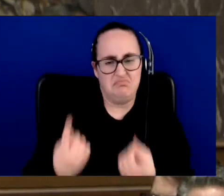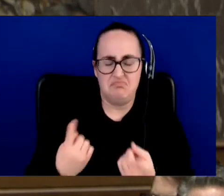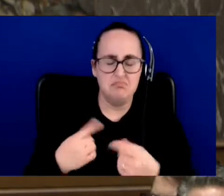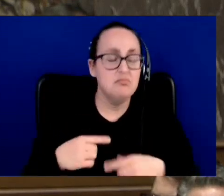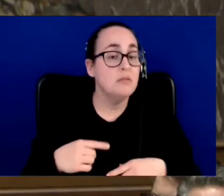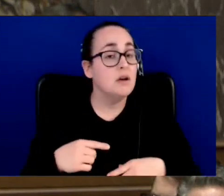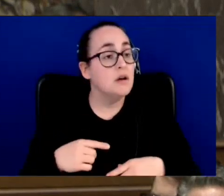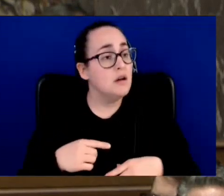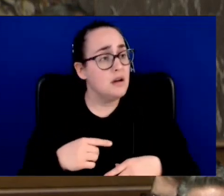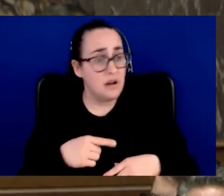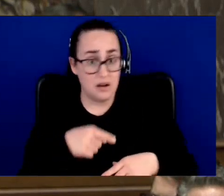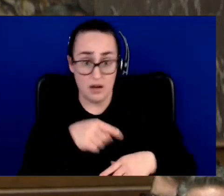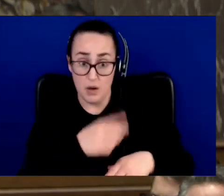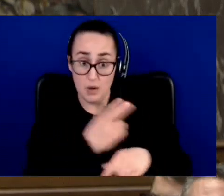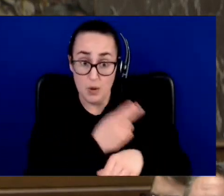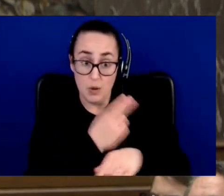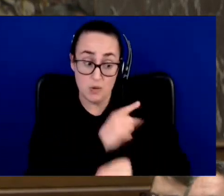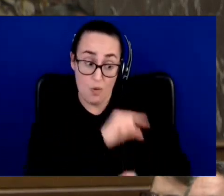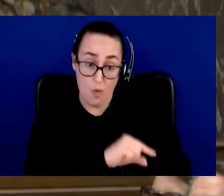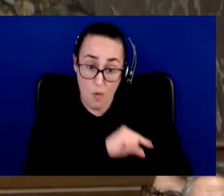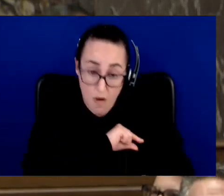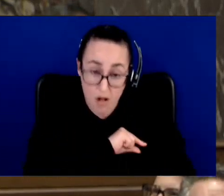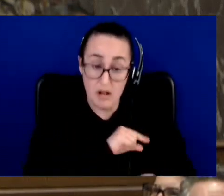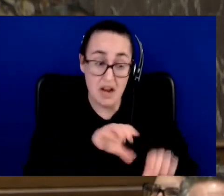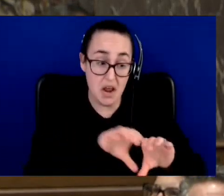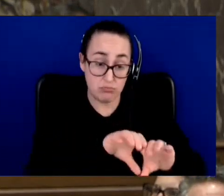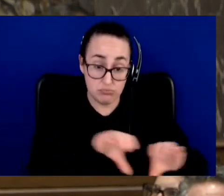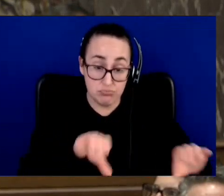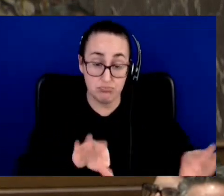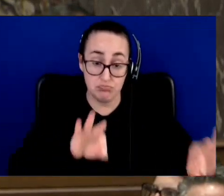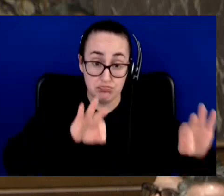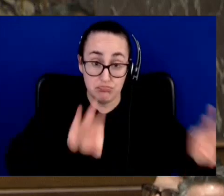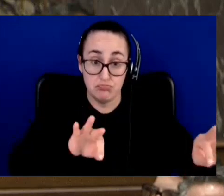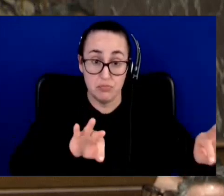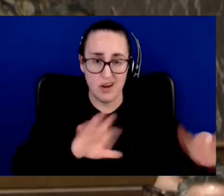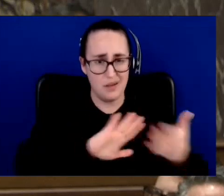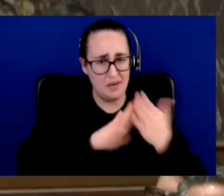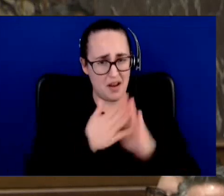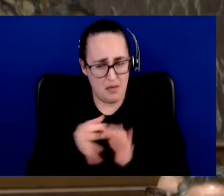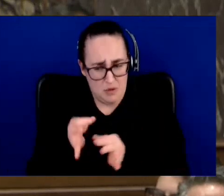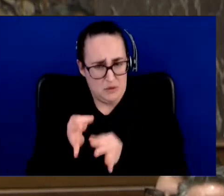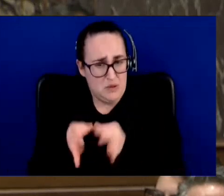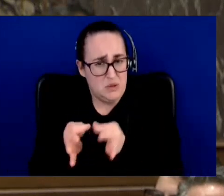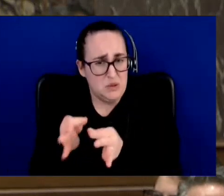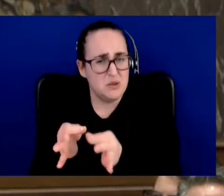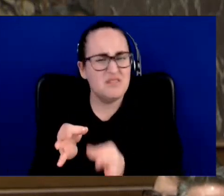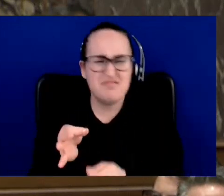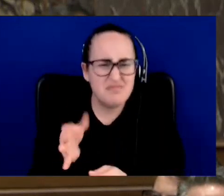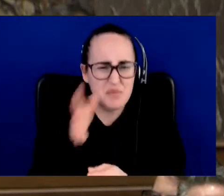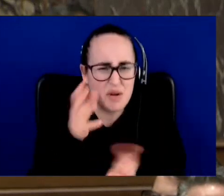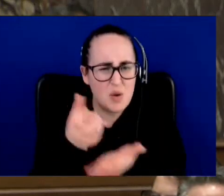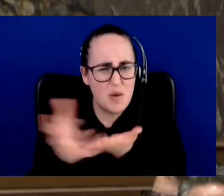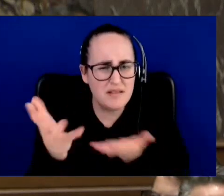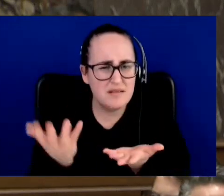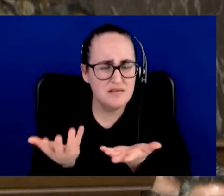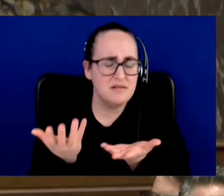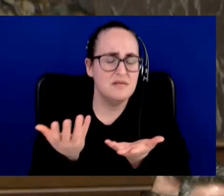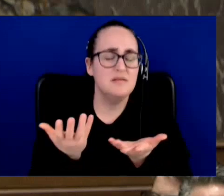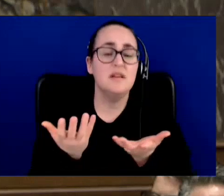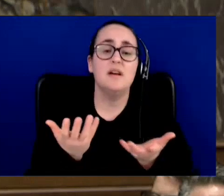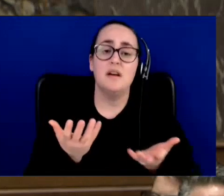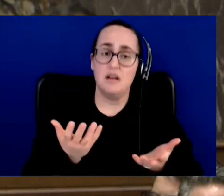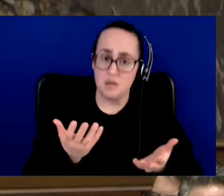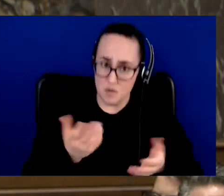quality logs to produce pellets. In 2022, pellet mills paid up to $35 a cubic meter for fibers sourced